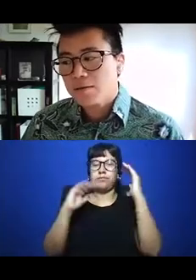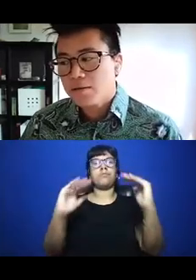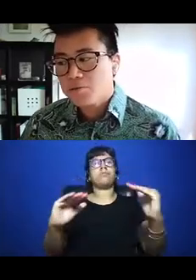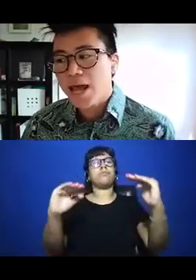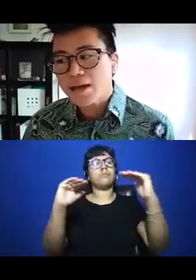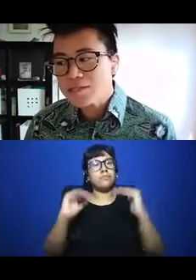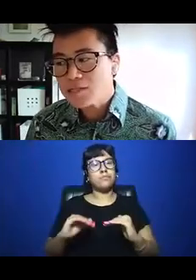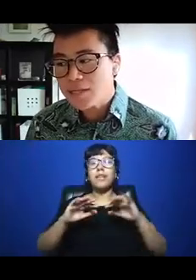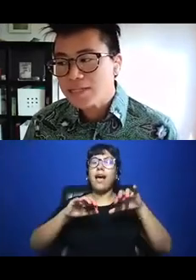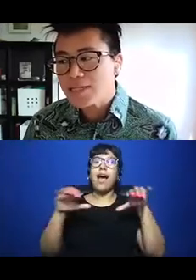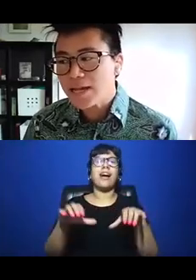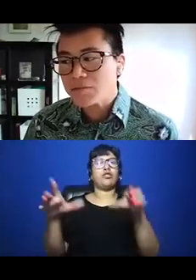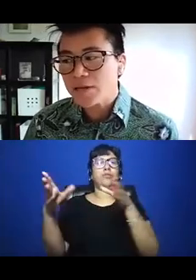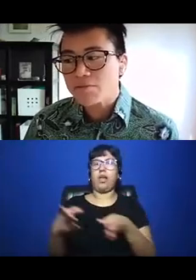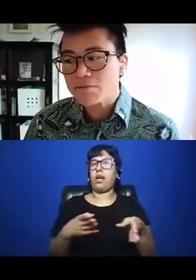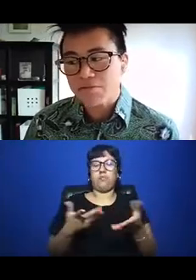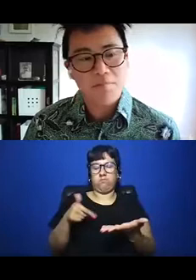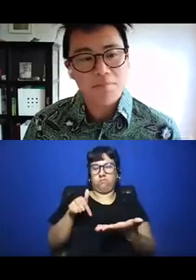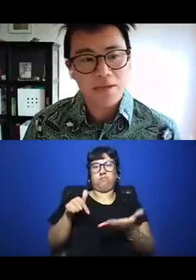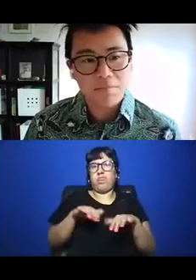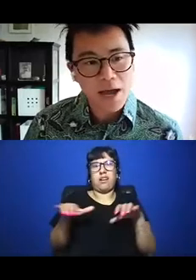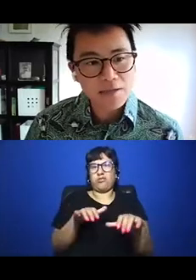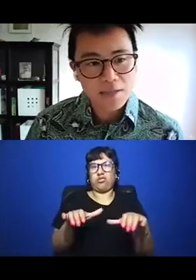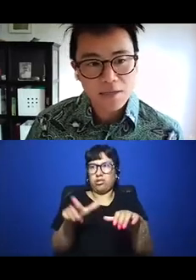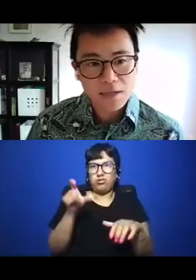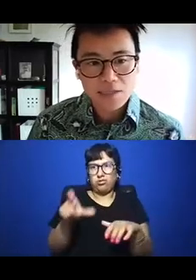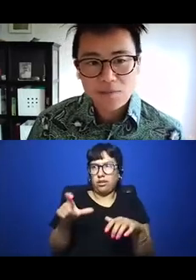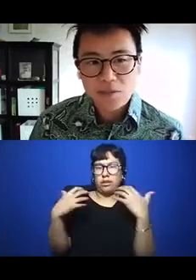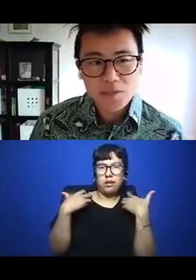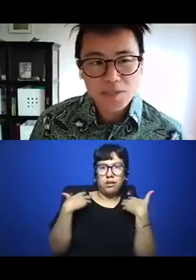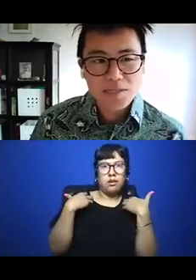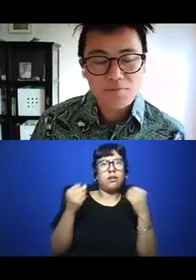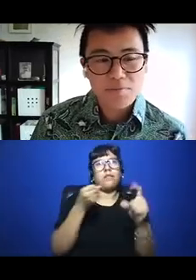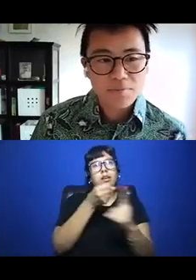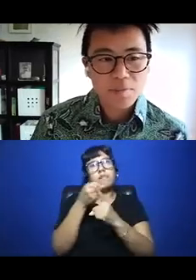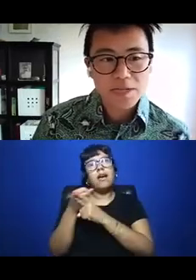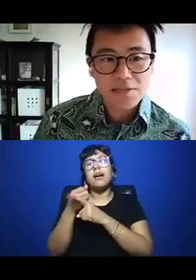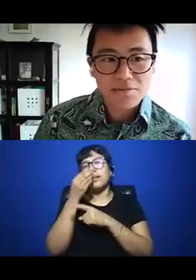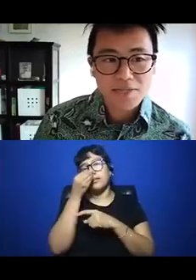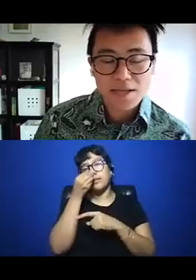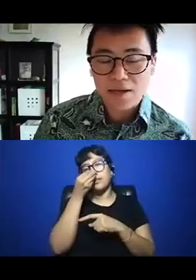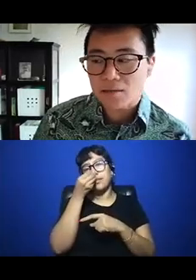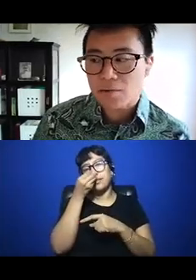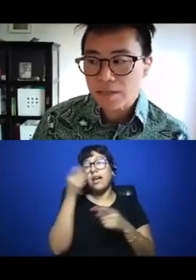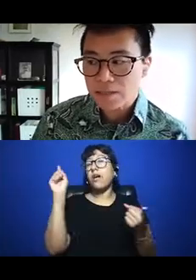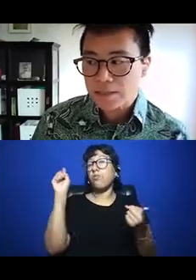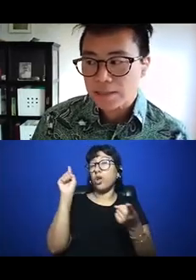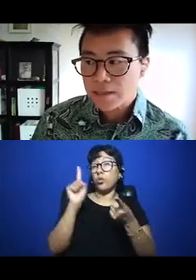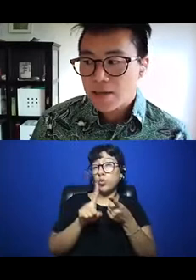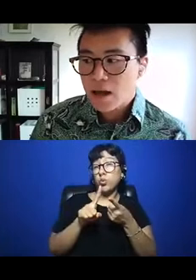plan. What actions do we need to take to recover from the impacts and to reduce the potential of this thing